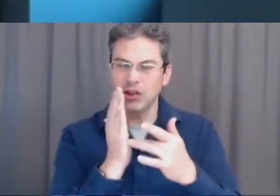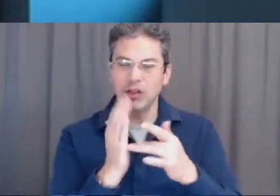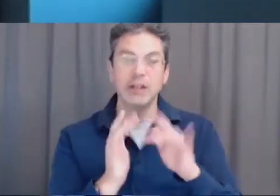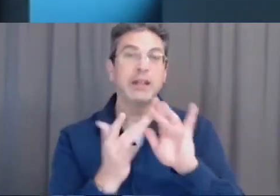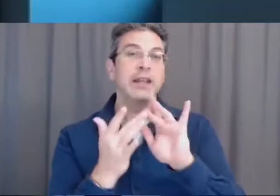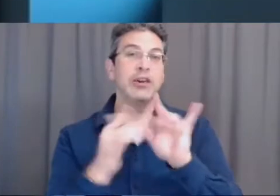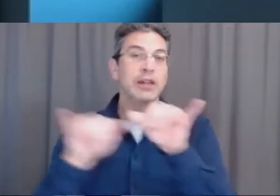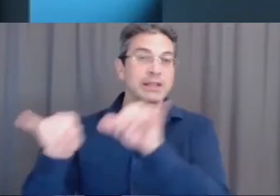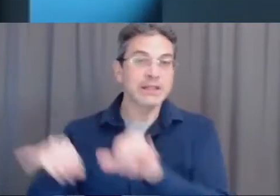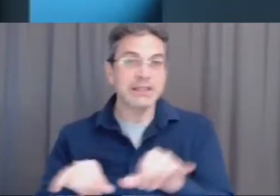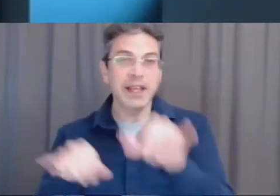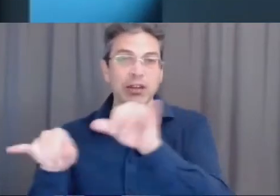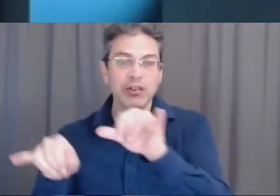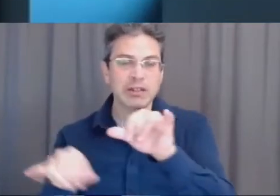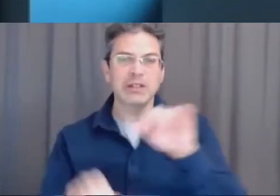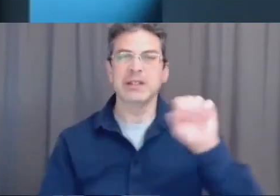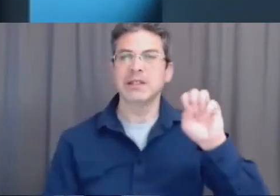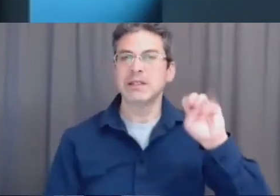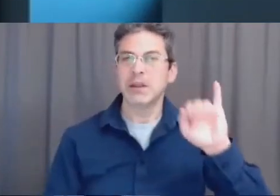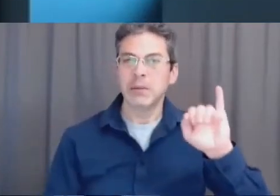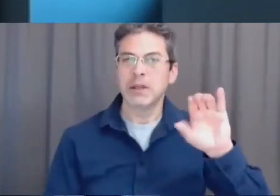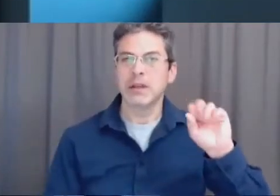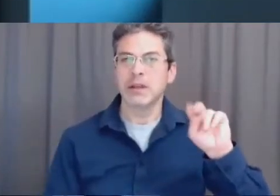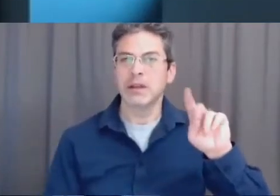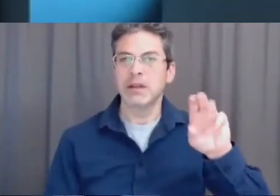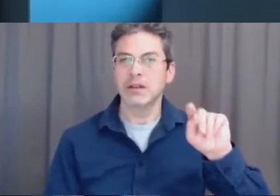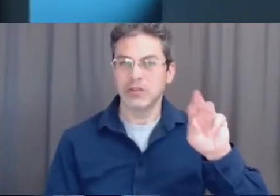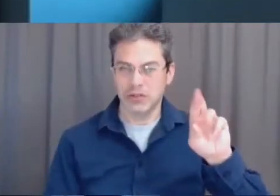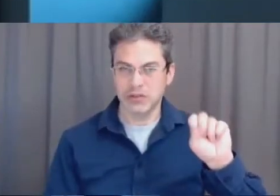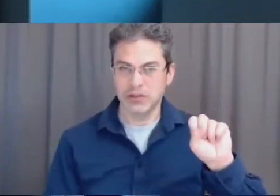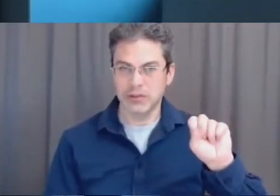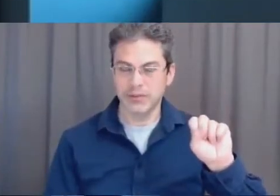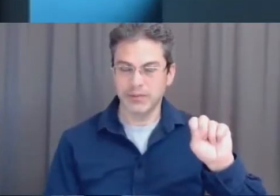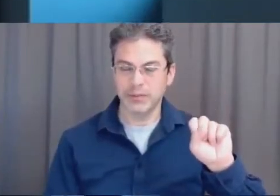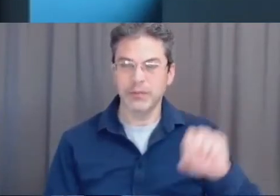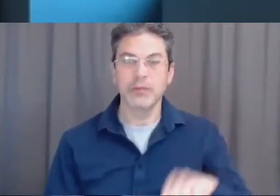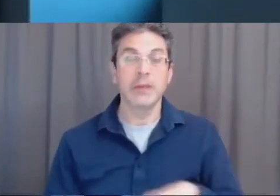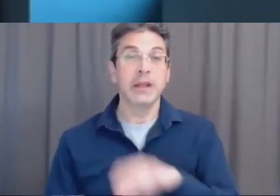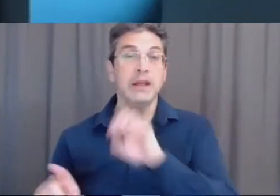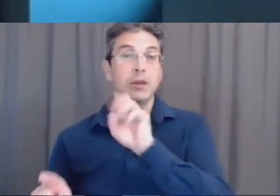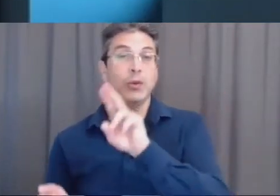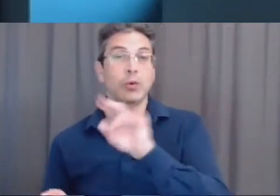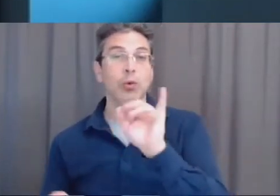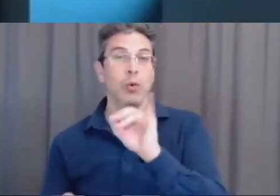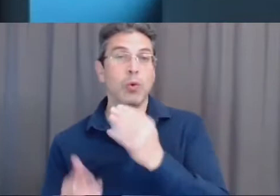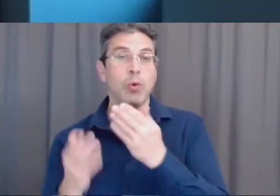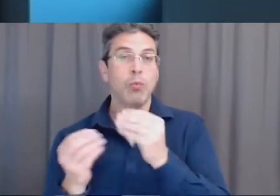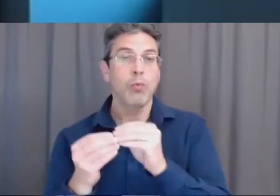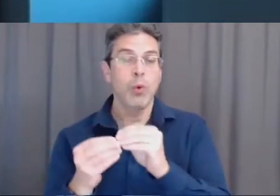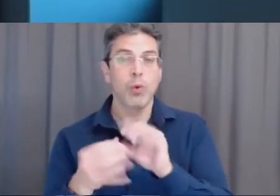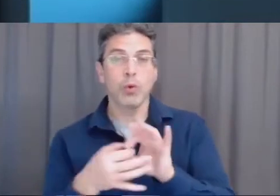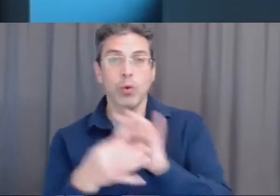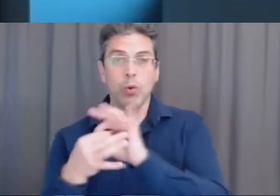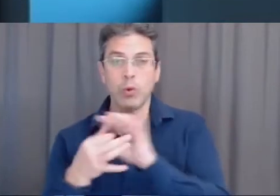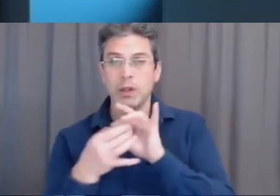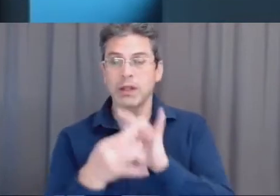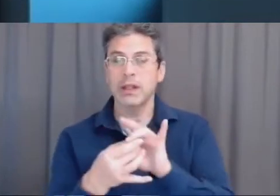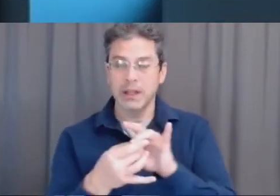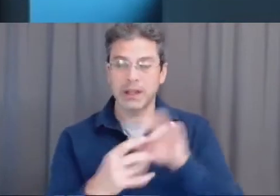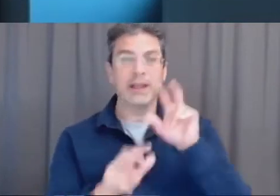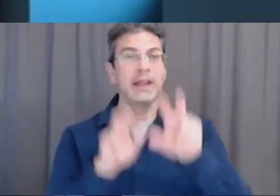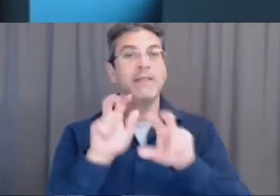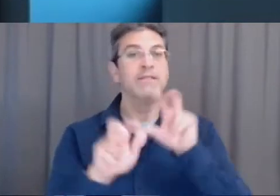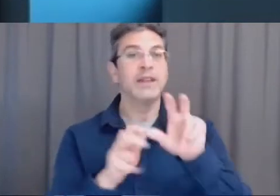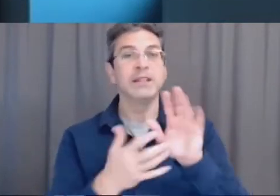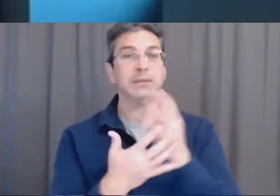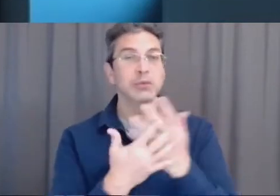semiconductors. The EU also proposed closer cooperation on investment screening, on intellectual